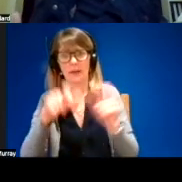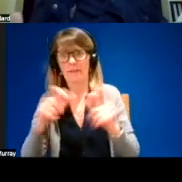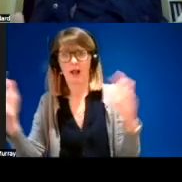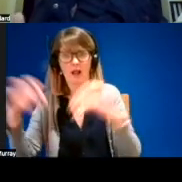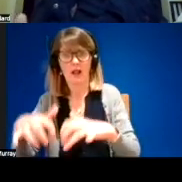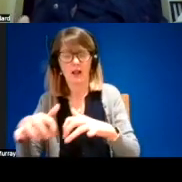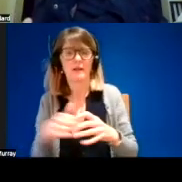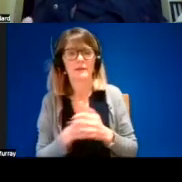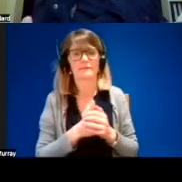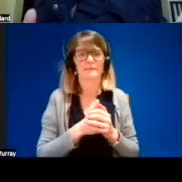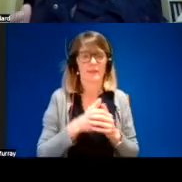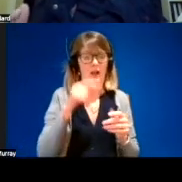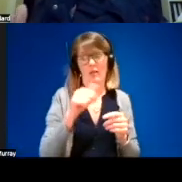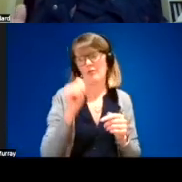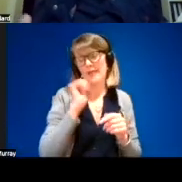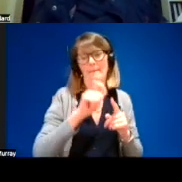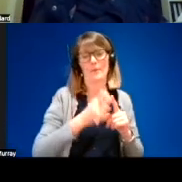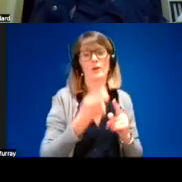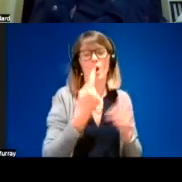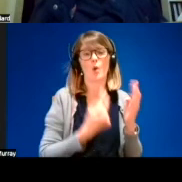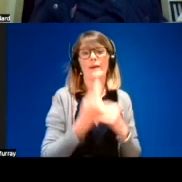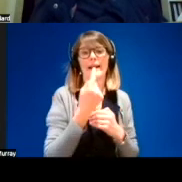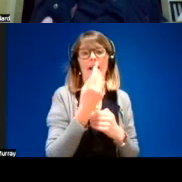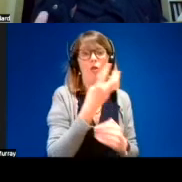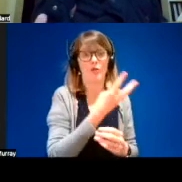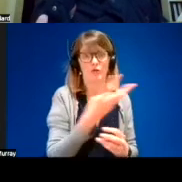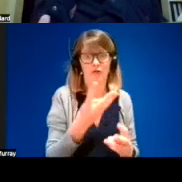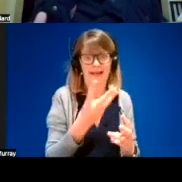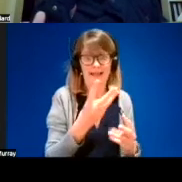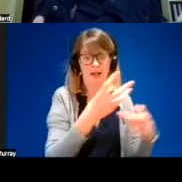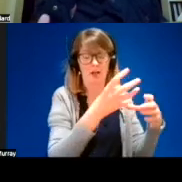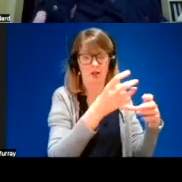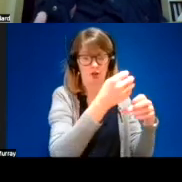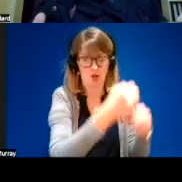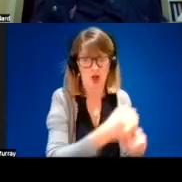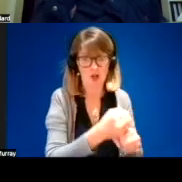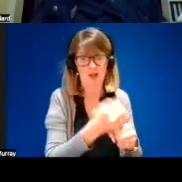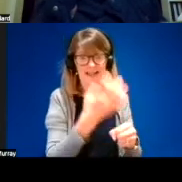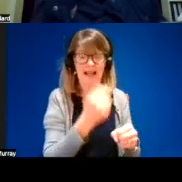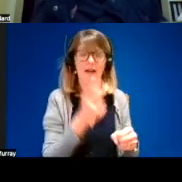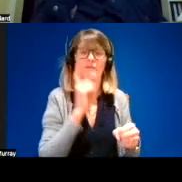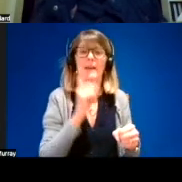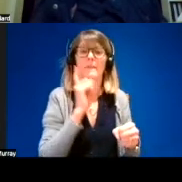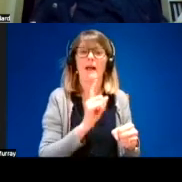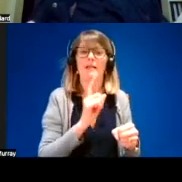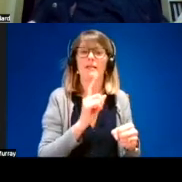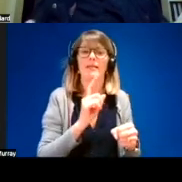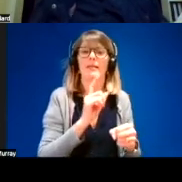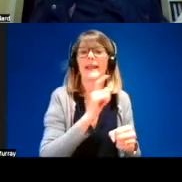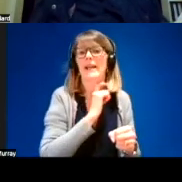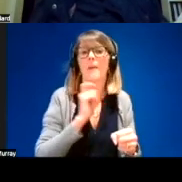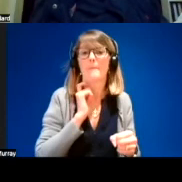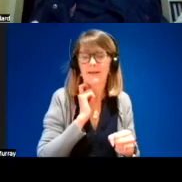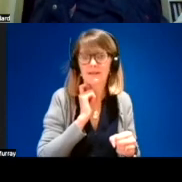churches had a female incumbent. The number's higher than that now, it's nearer 6. One